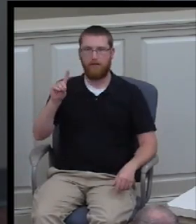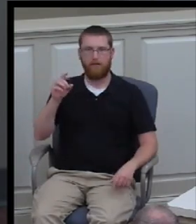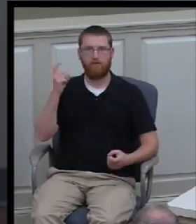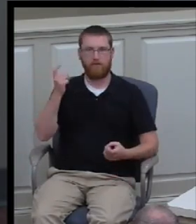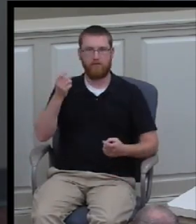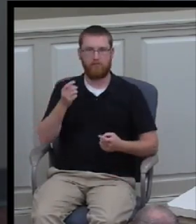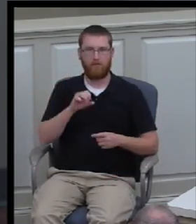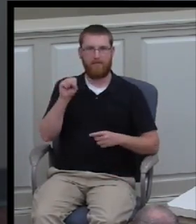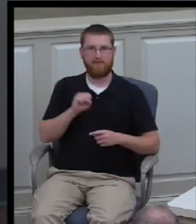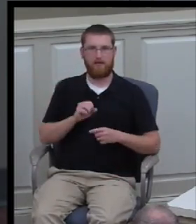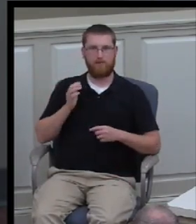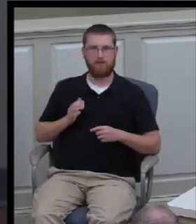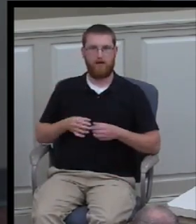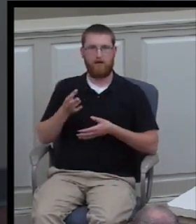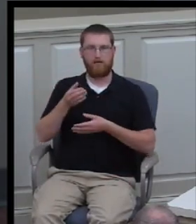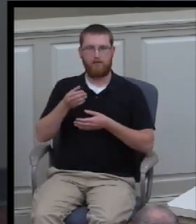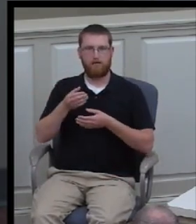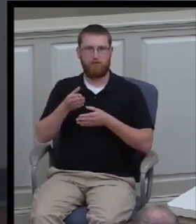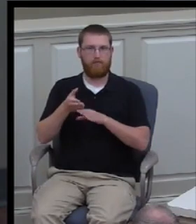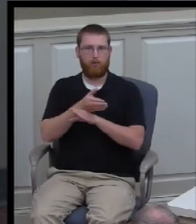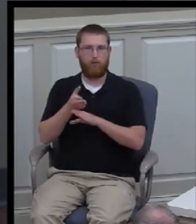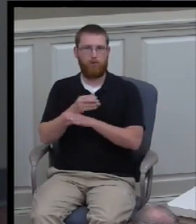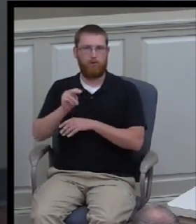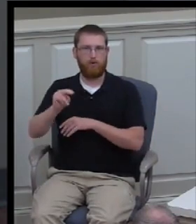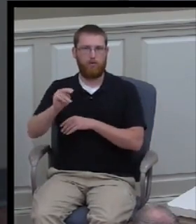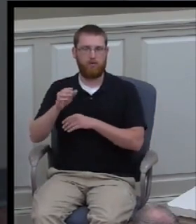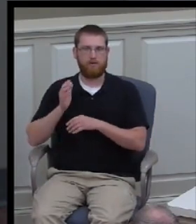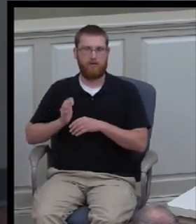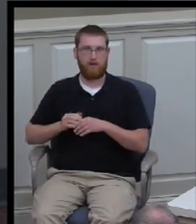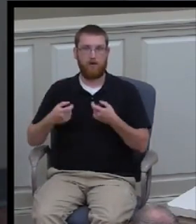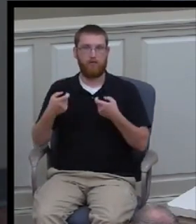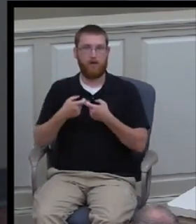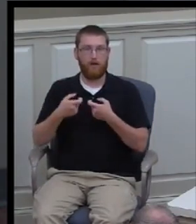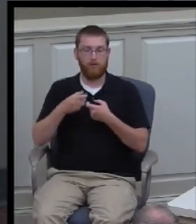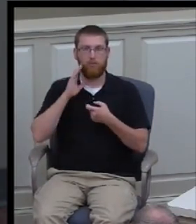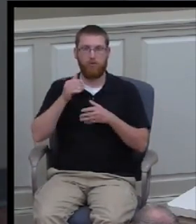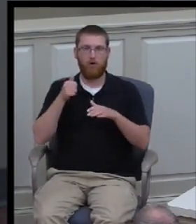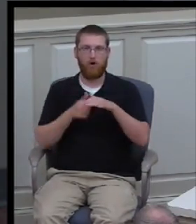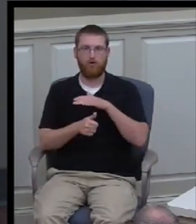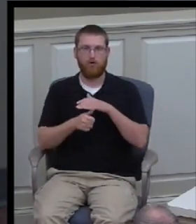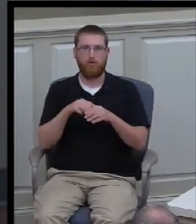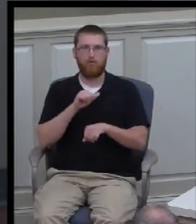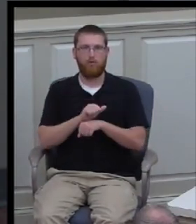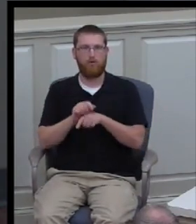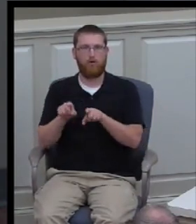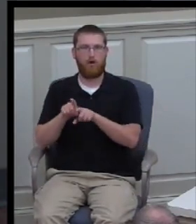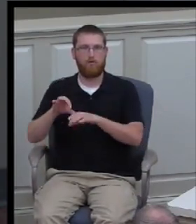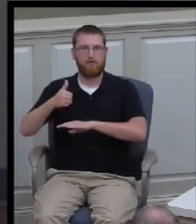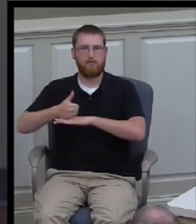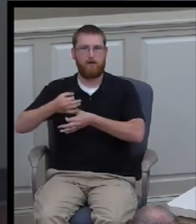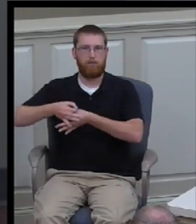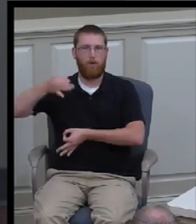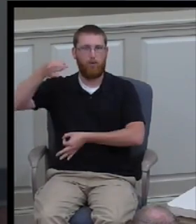doing anything on the north side. That said, the electrical, they might proceed on with some underground work, and they might even start setting some poles, but